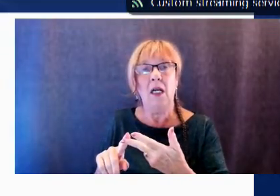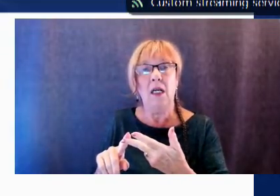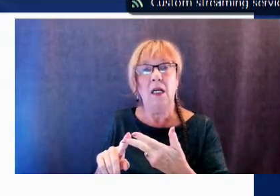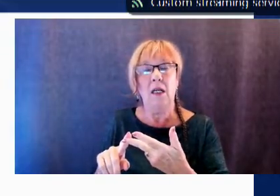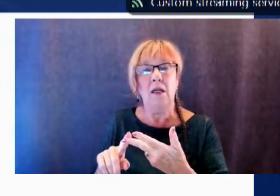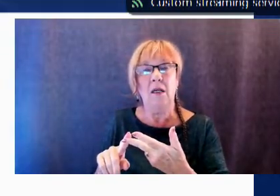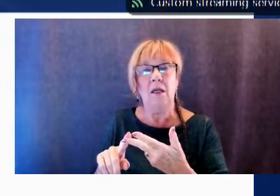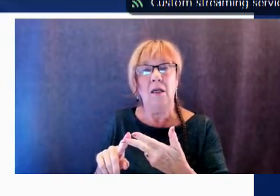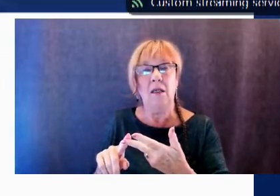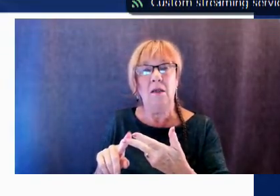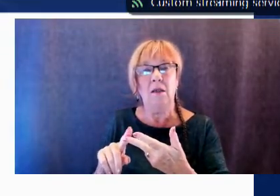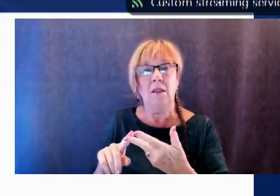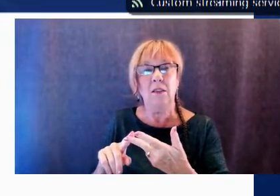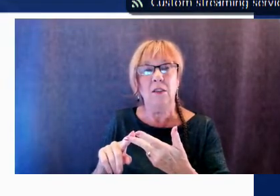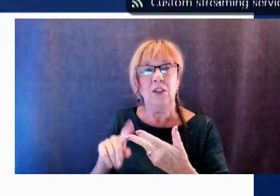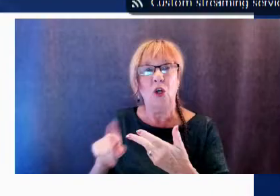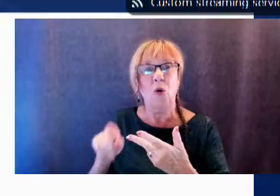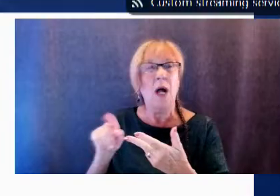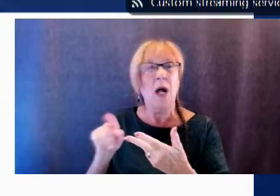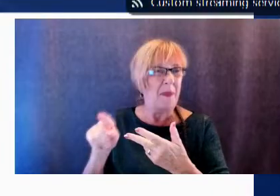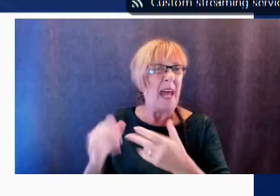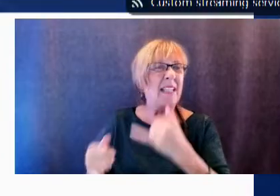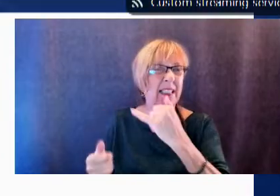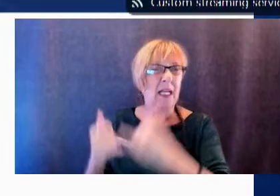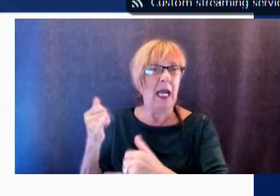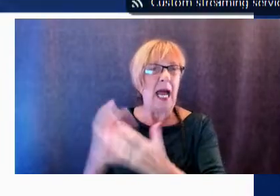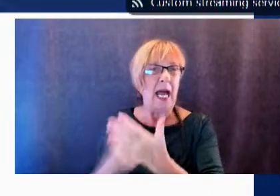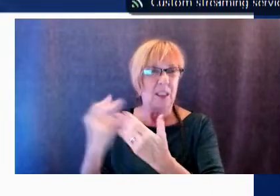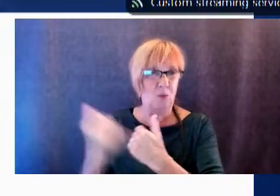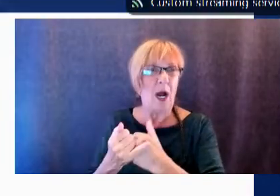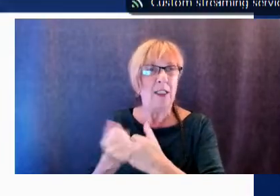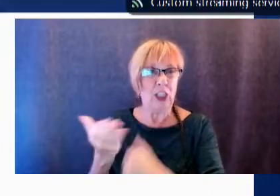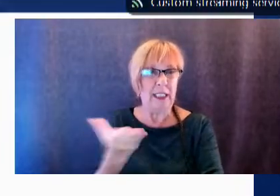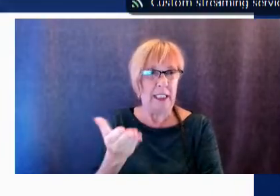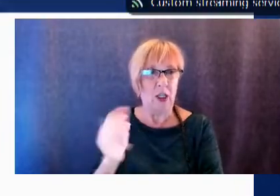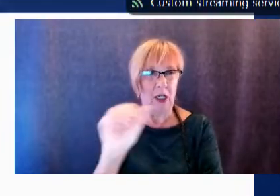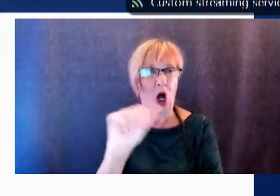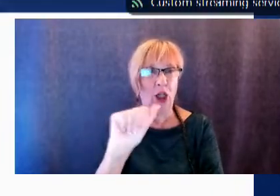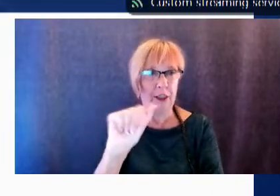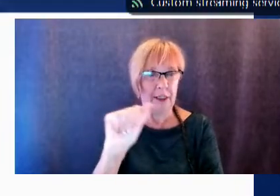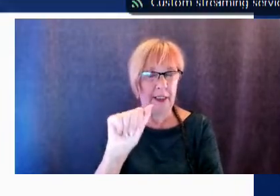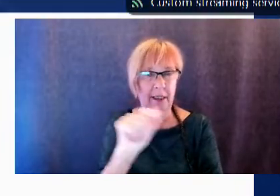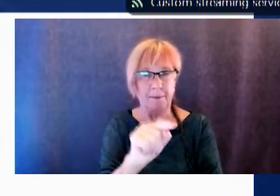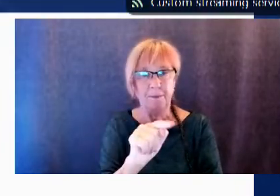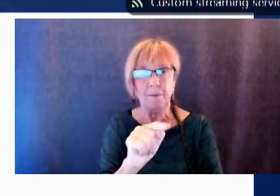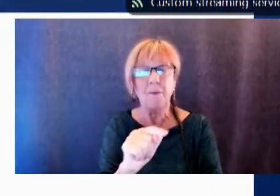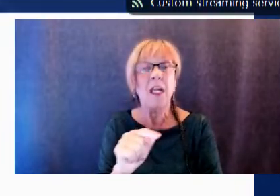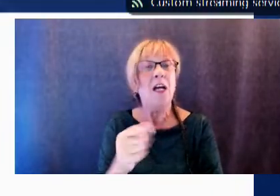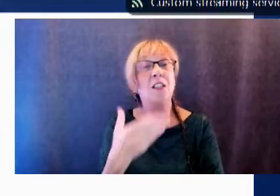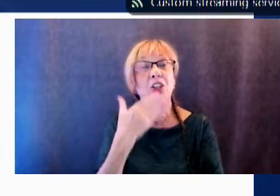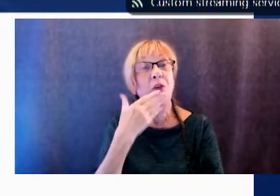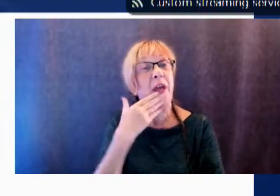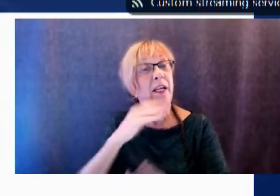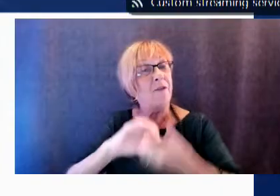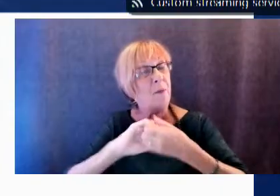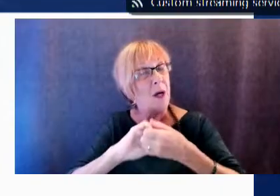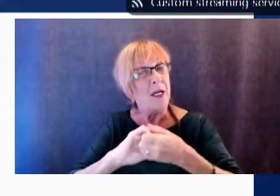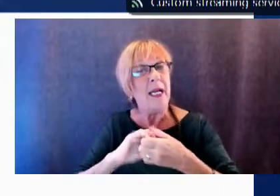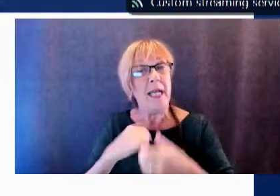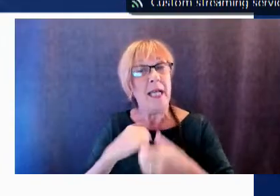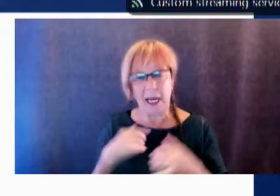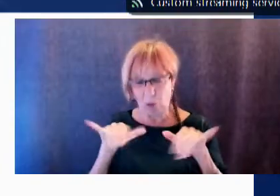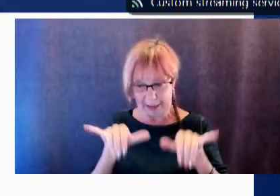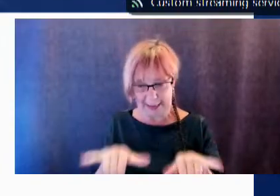be our last project here within Altadena. And as always, thanks for your partnership, and I will